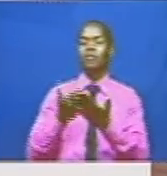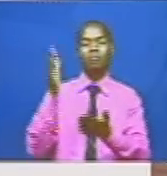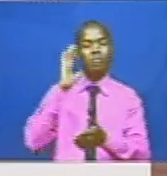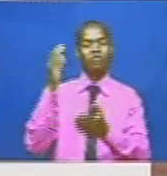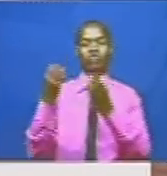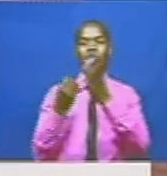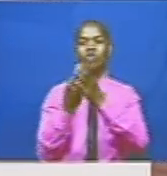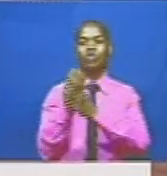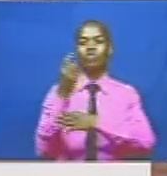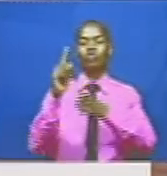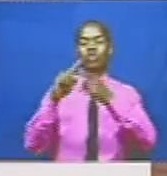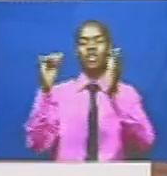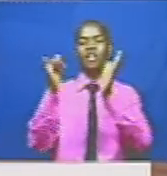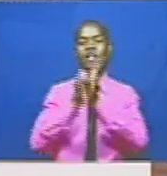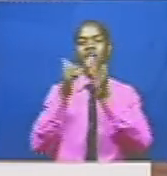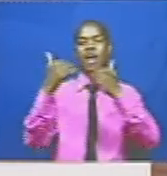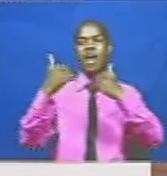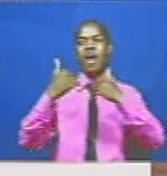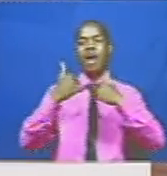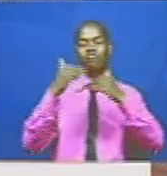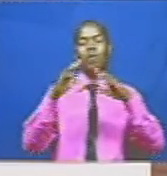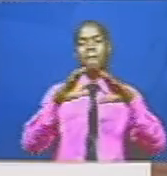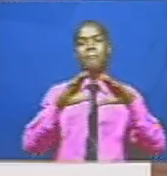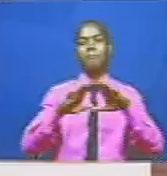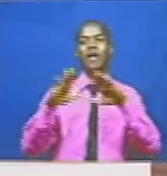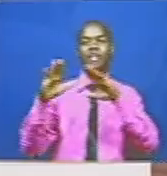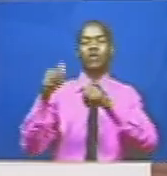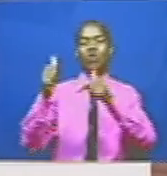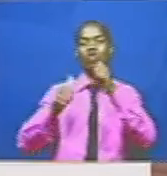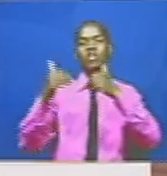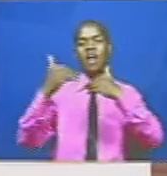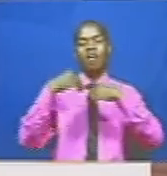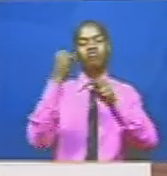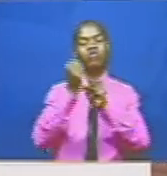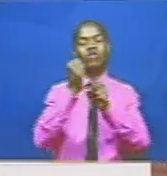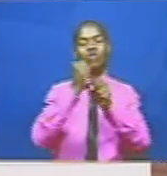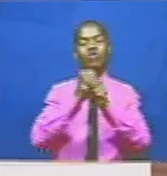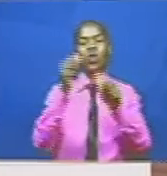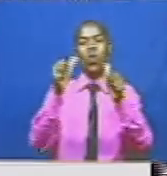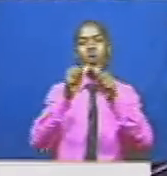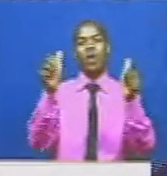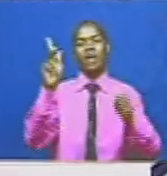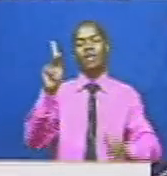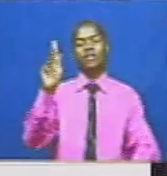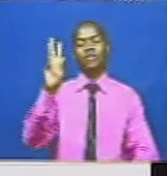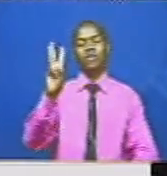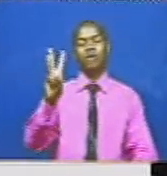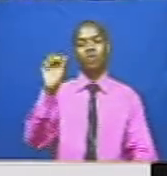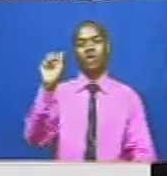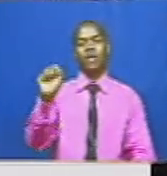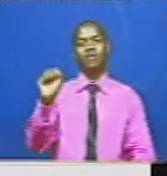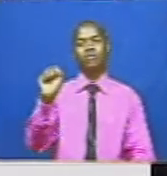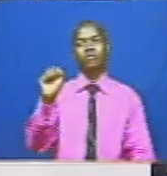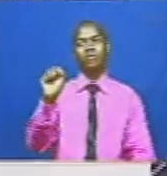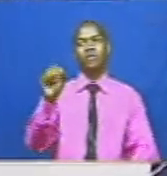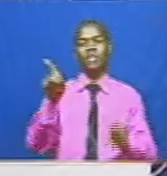to that has been especially from marketing, which has been done pretty well by the Kenya Wildlife Service, the Expos,